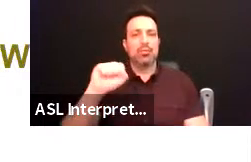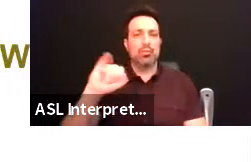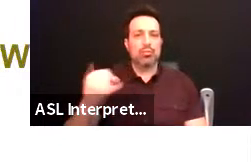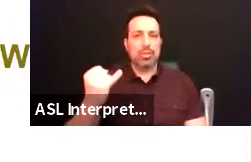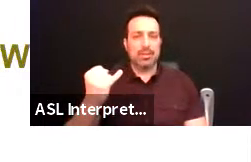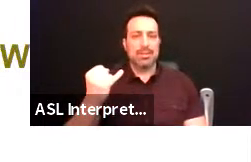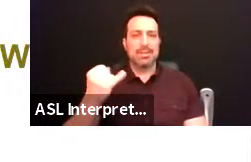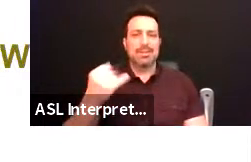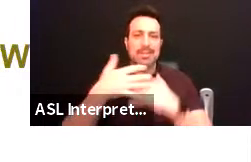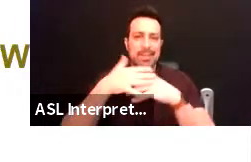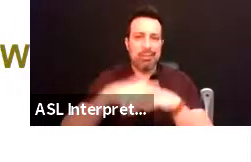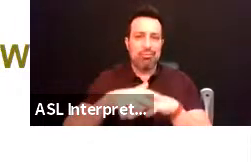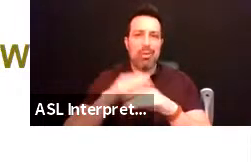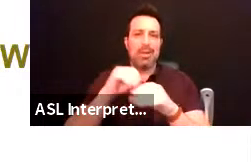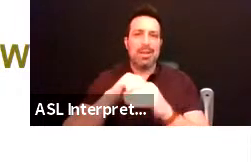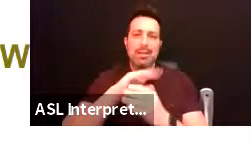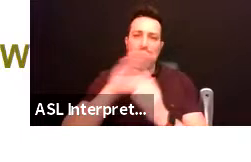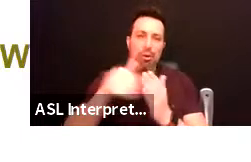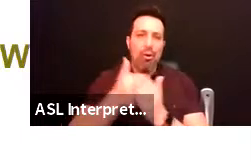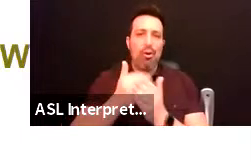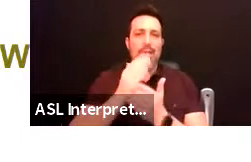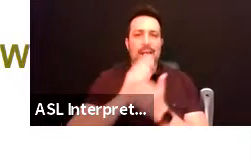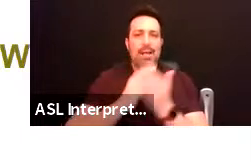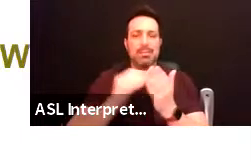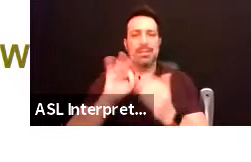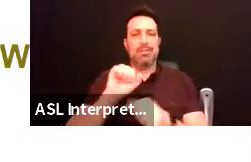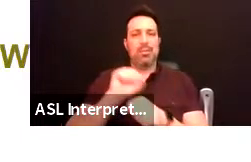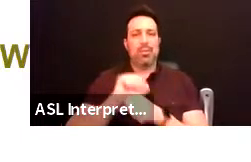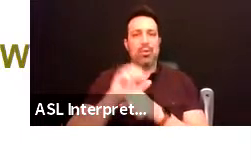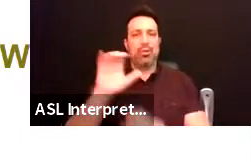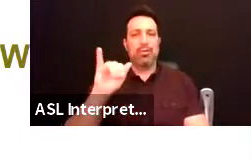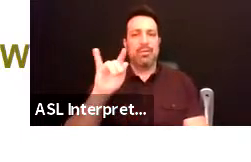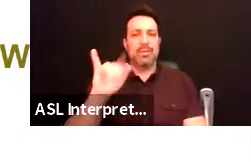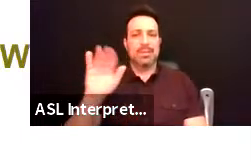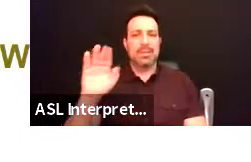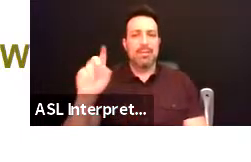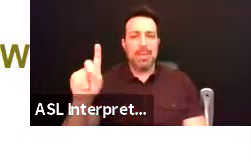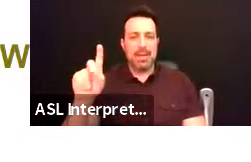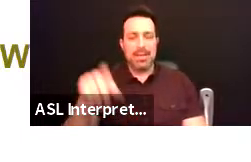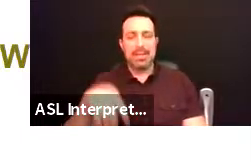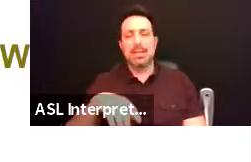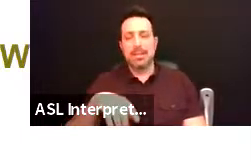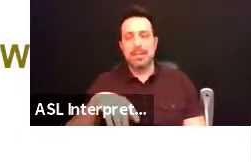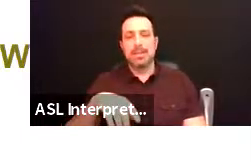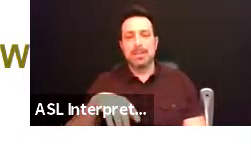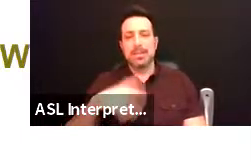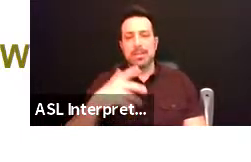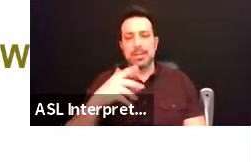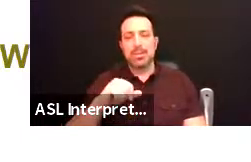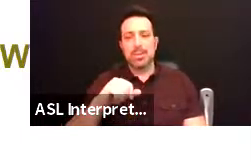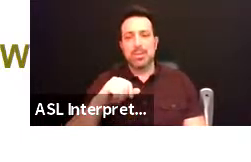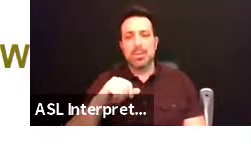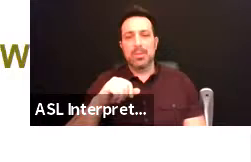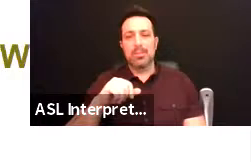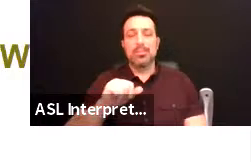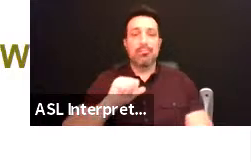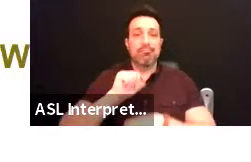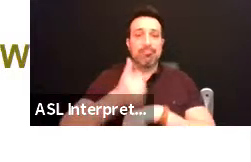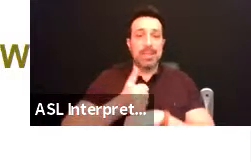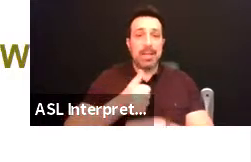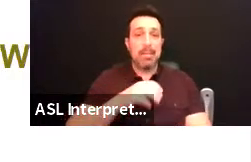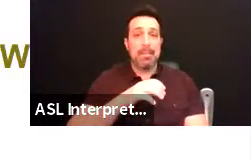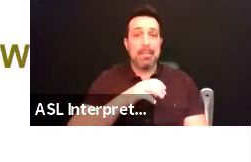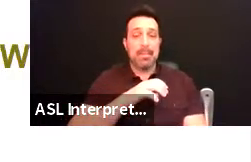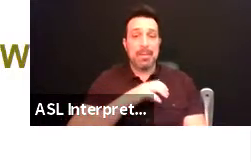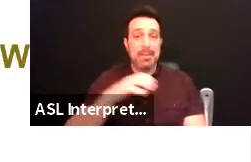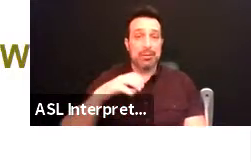be integrated into all aspects of the work of the City of Bend. And so setting up the